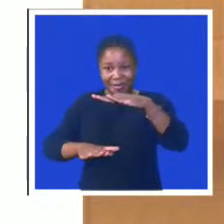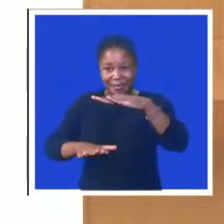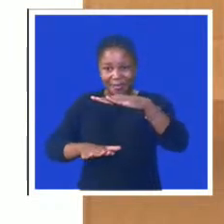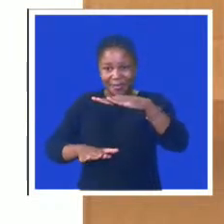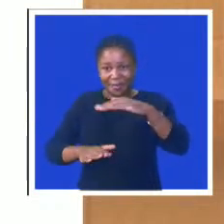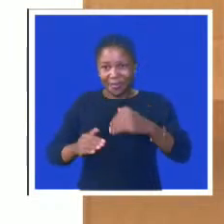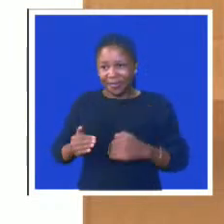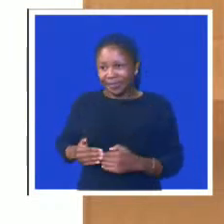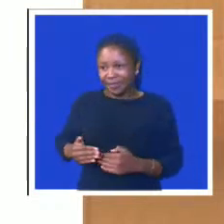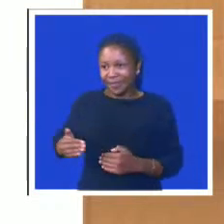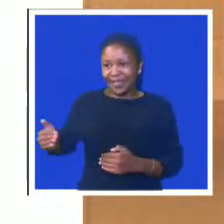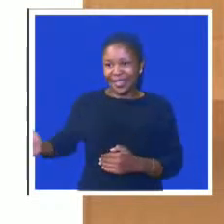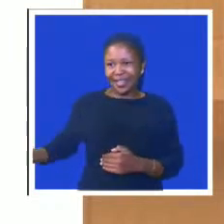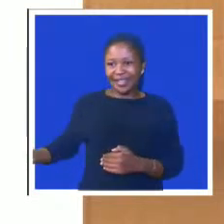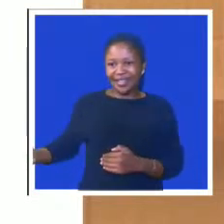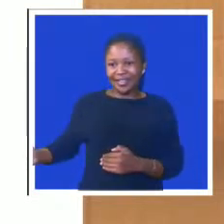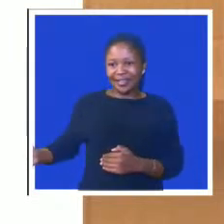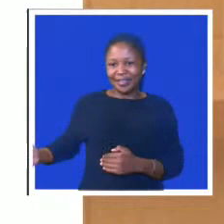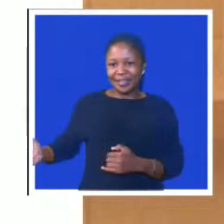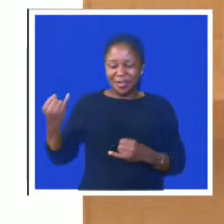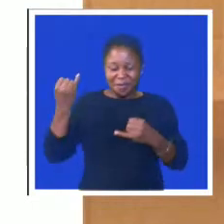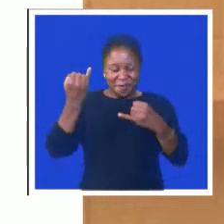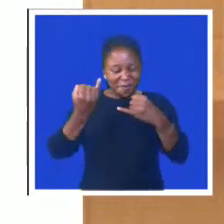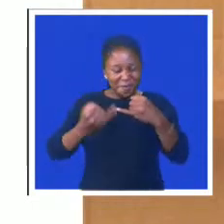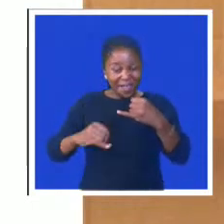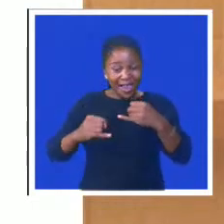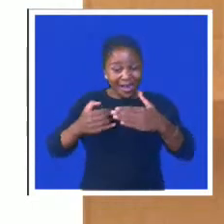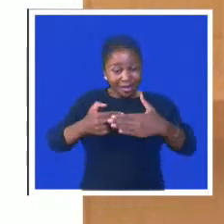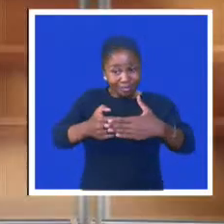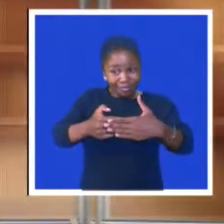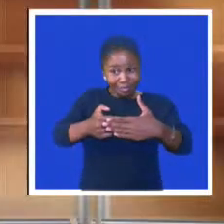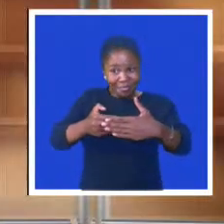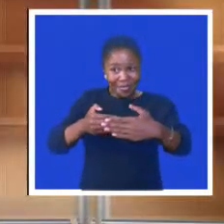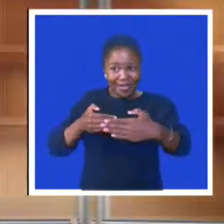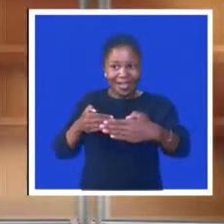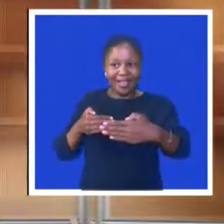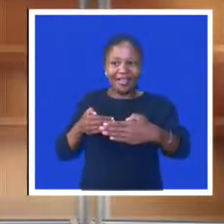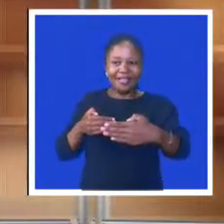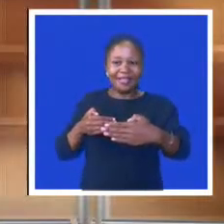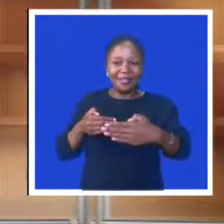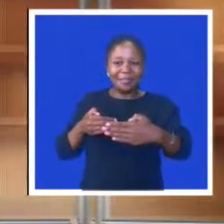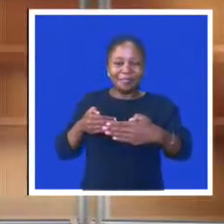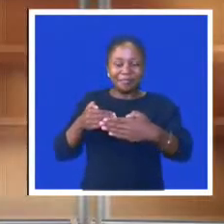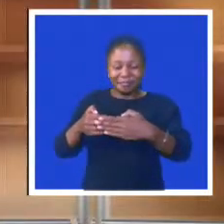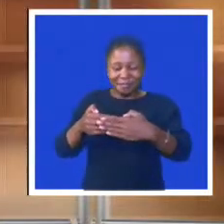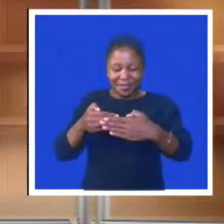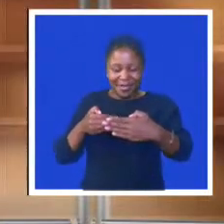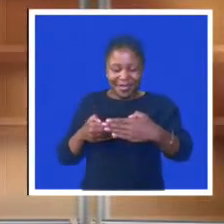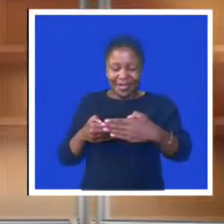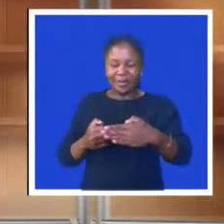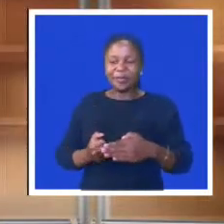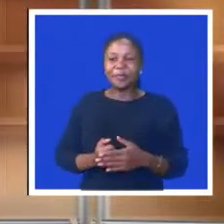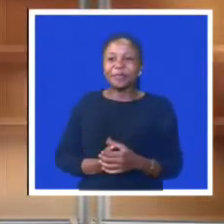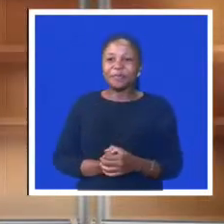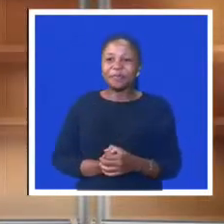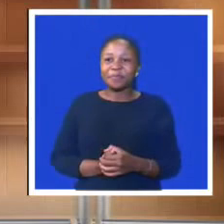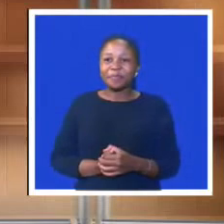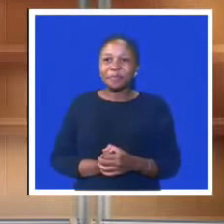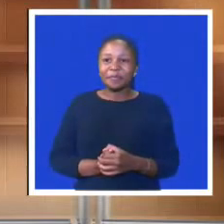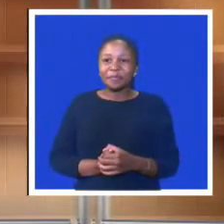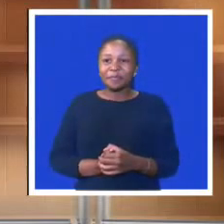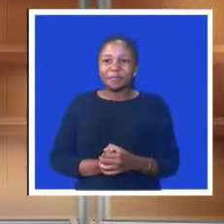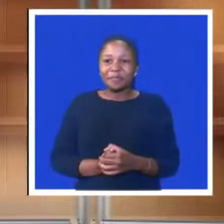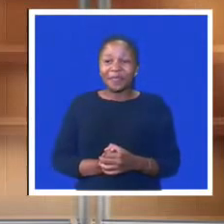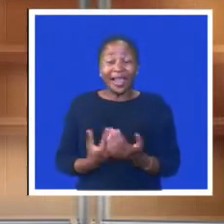next to, and behind. That's good, dear learner. But then now